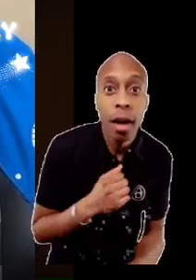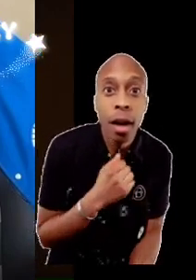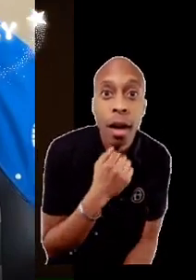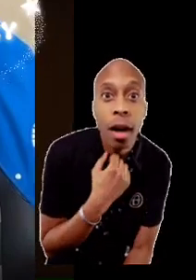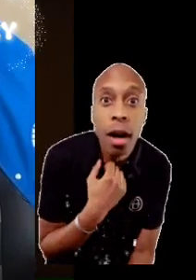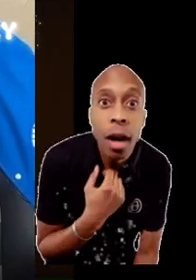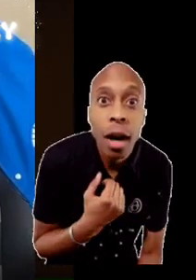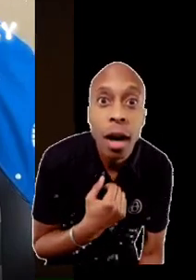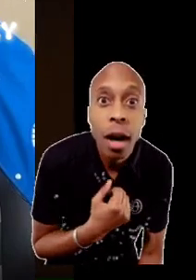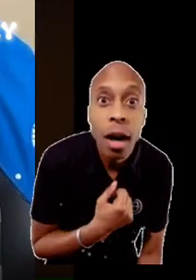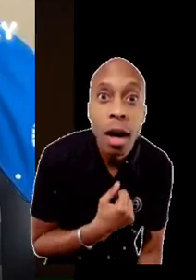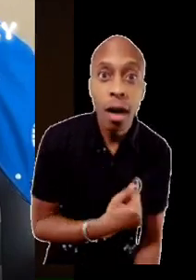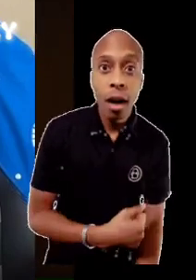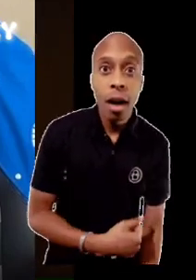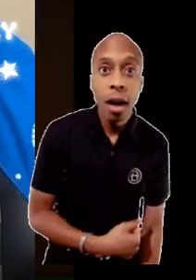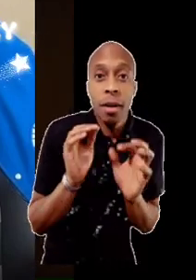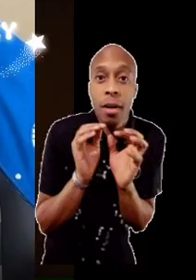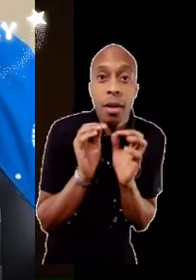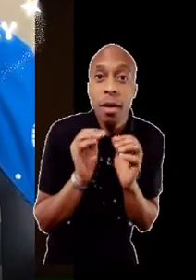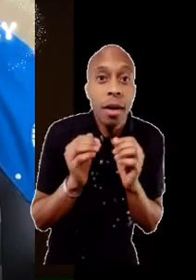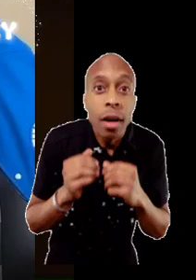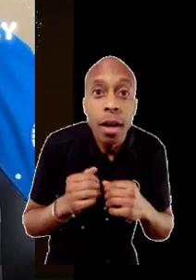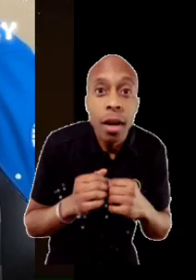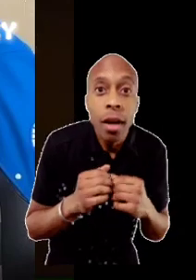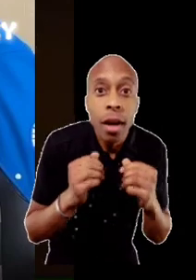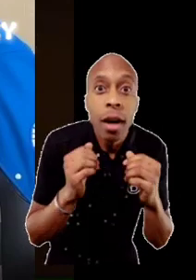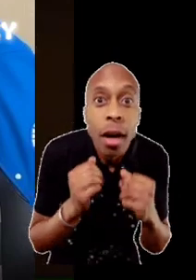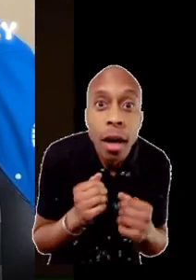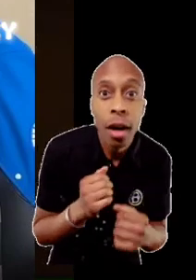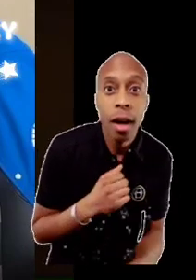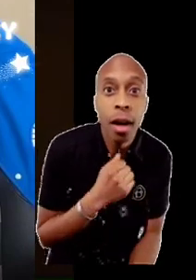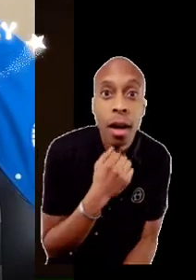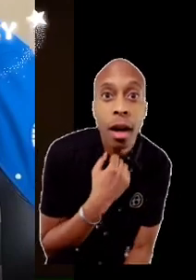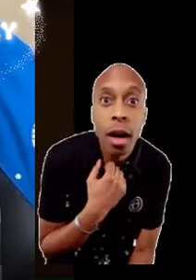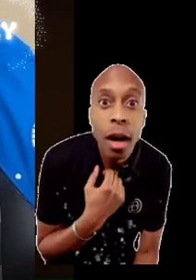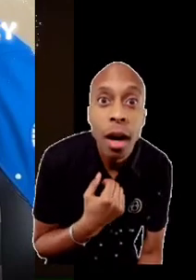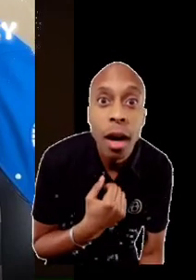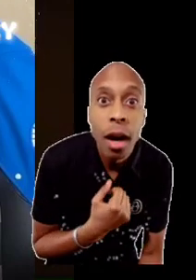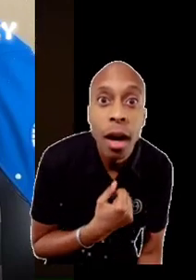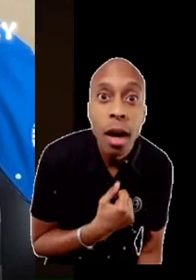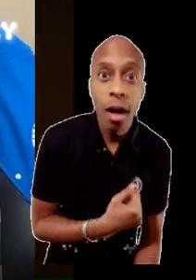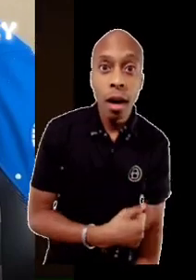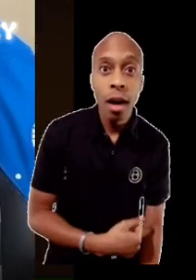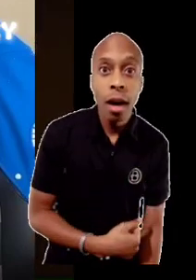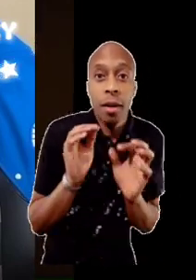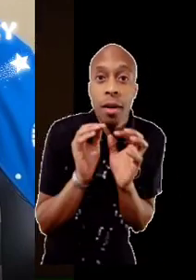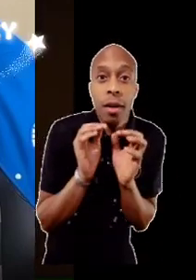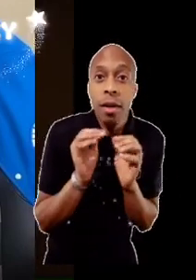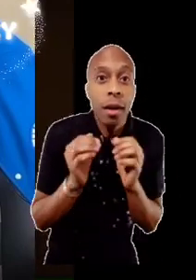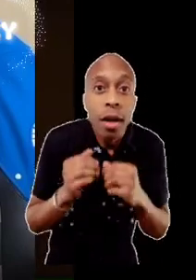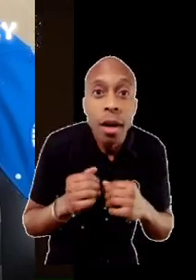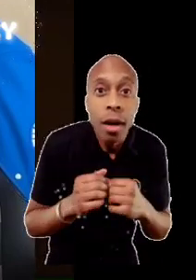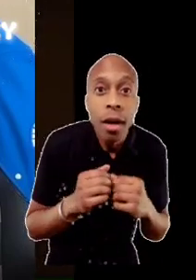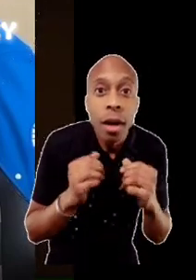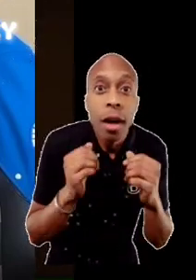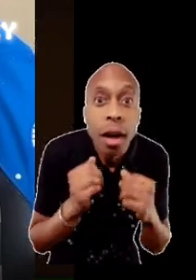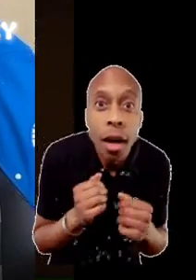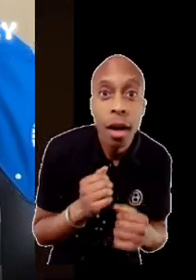you before they meet them anywhere. Some of them feel be shame because them got